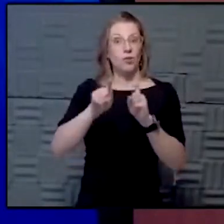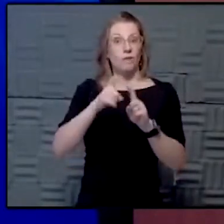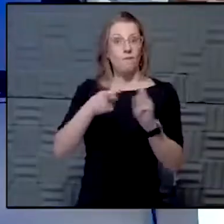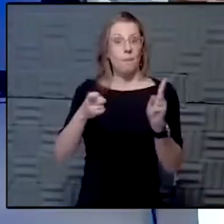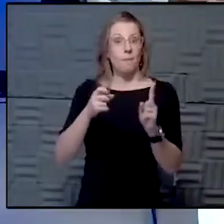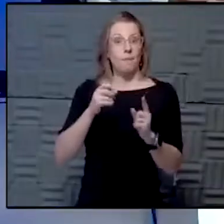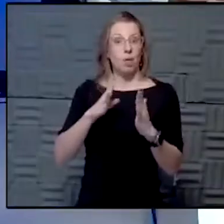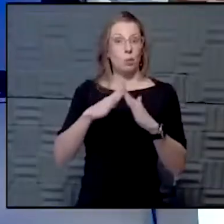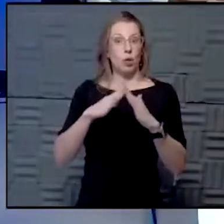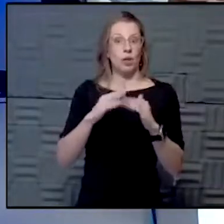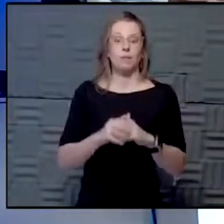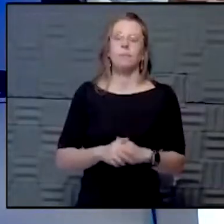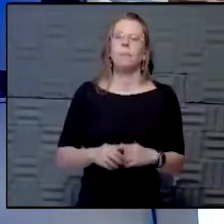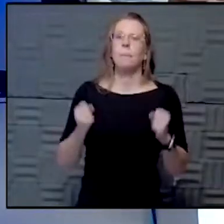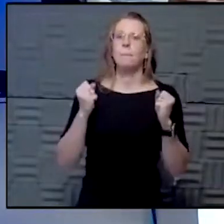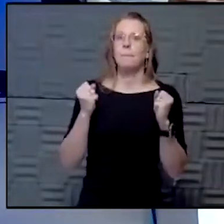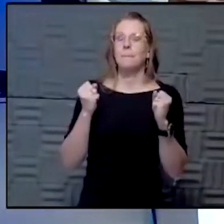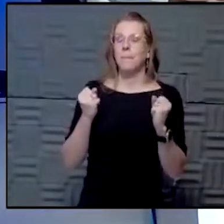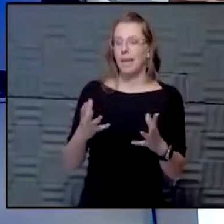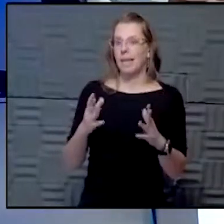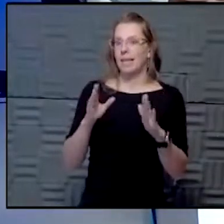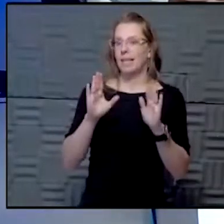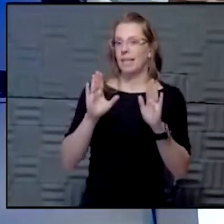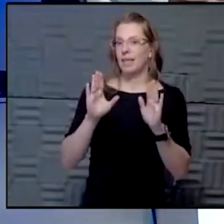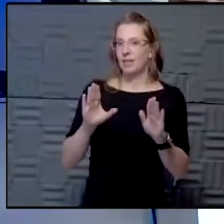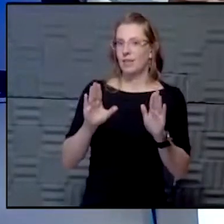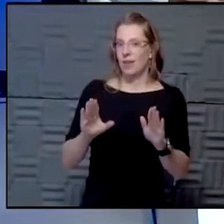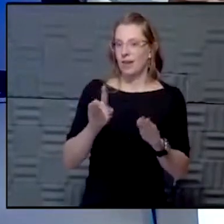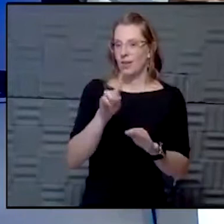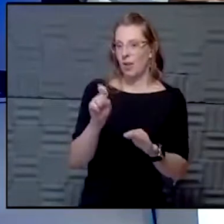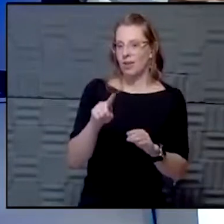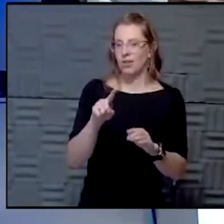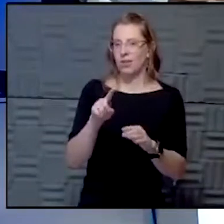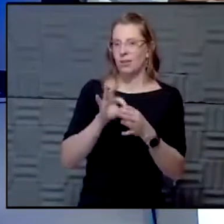morning. We have great questions today about the vaccine, but